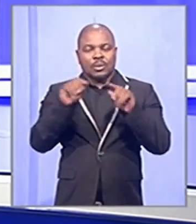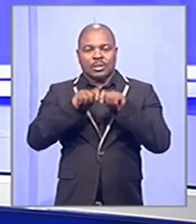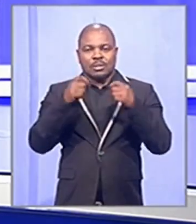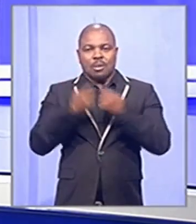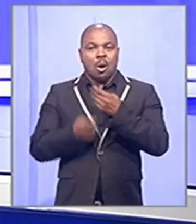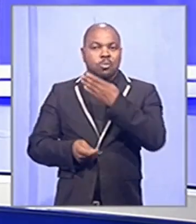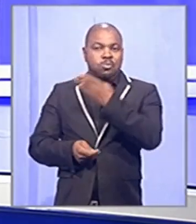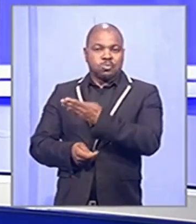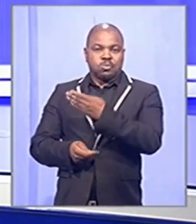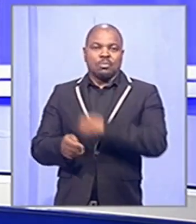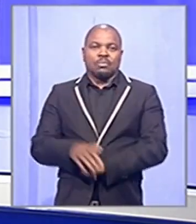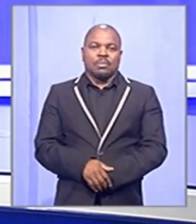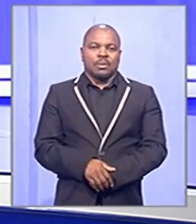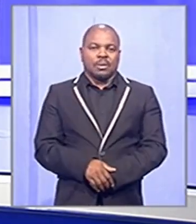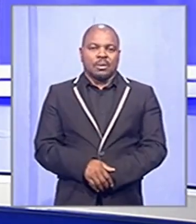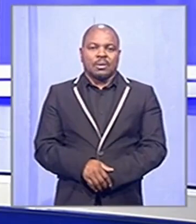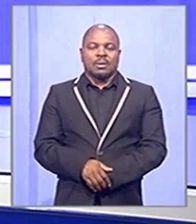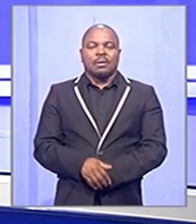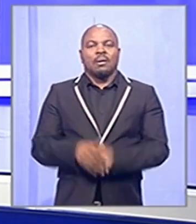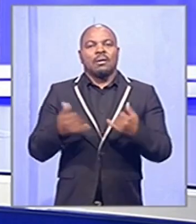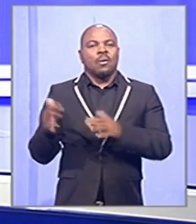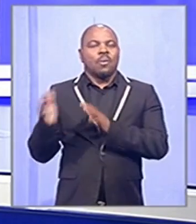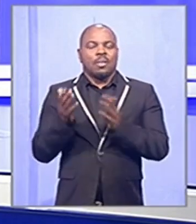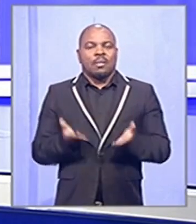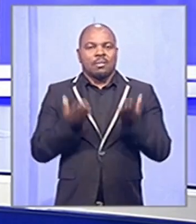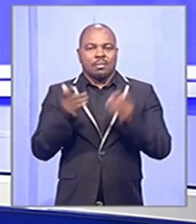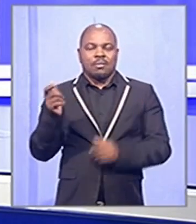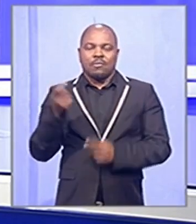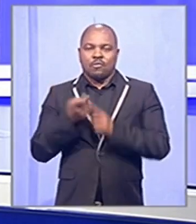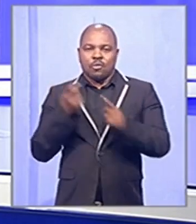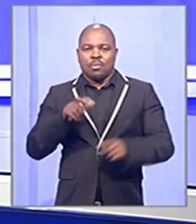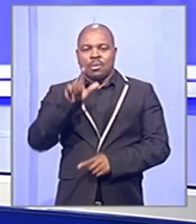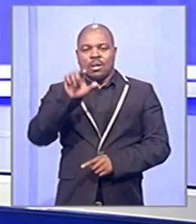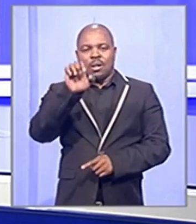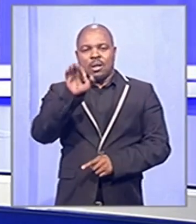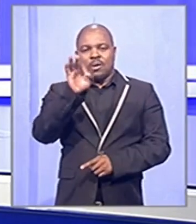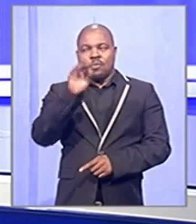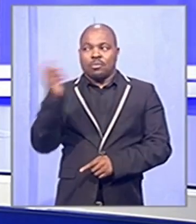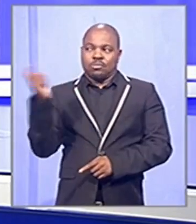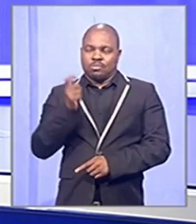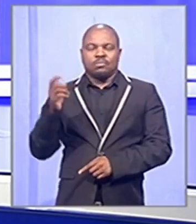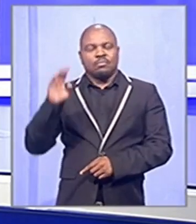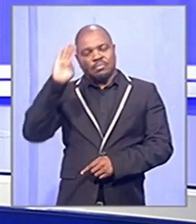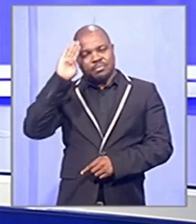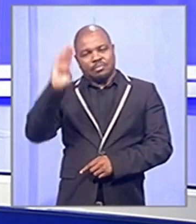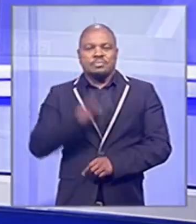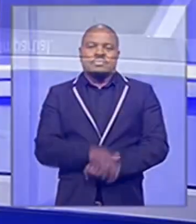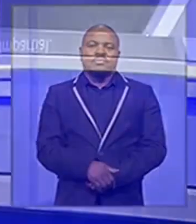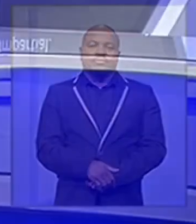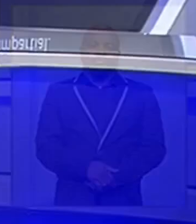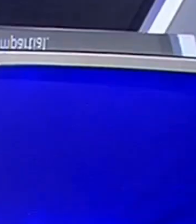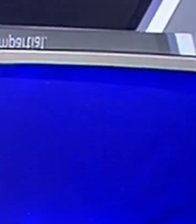tshiletseng tsa ligi ya DStv papading ya yona ya Kaizer Chiefs lebaleng la FNB bosiung bona.